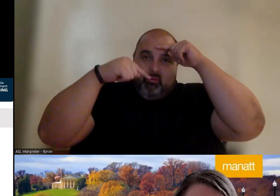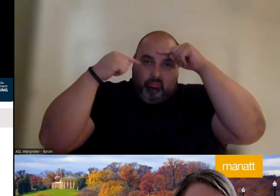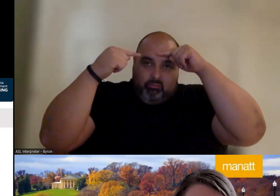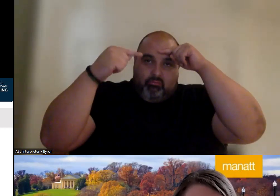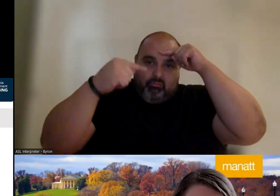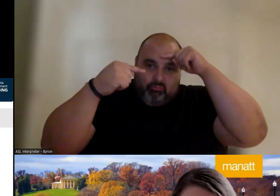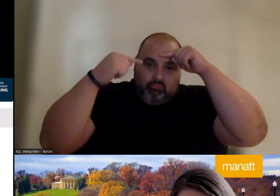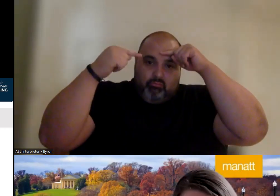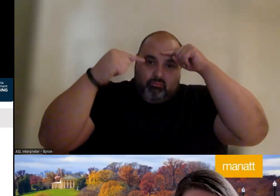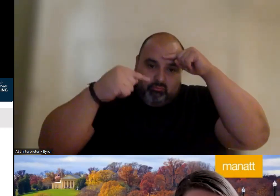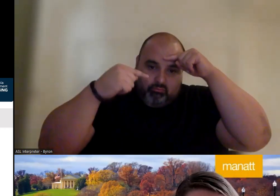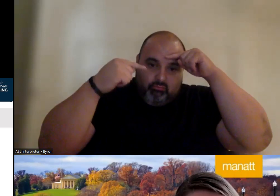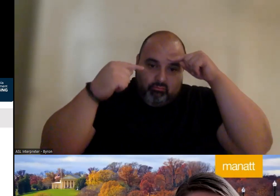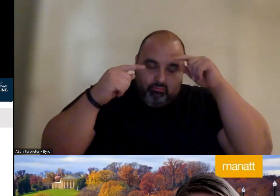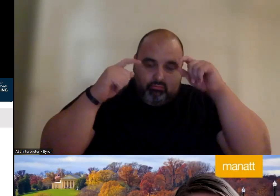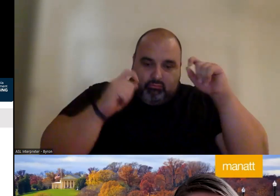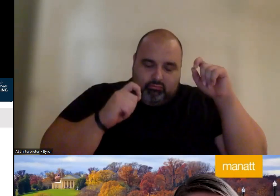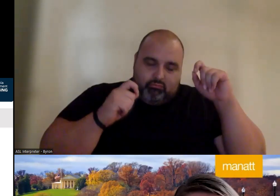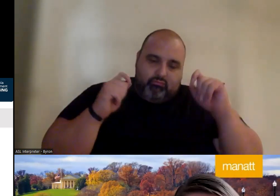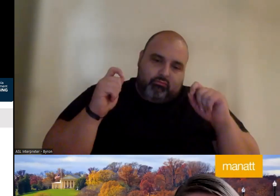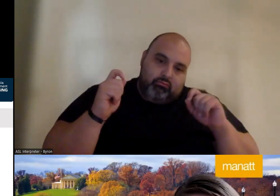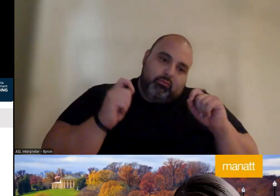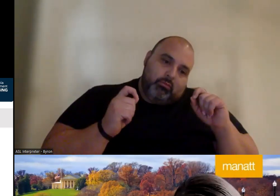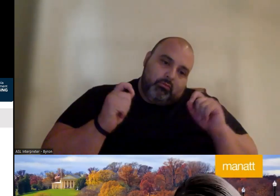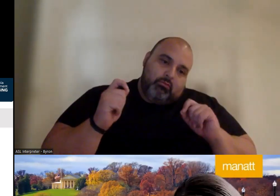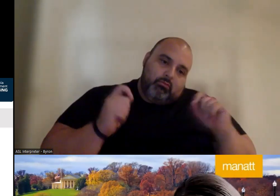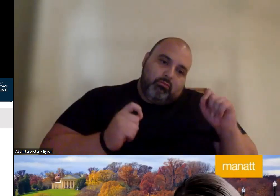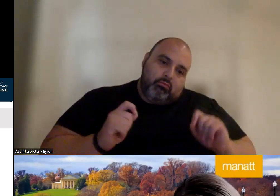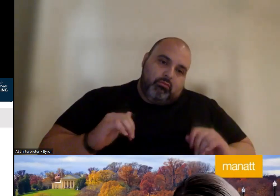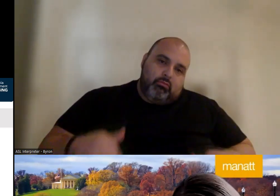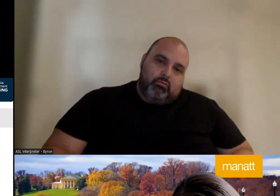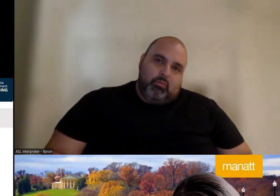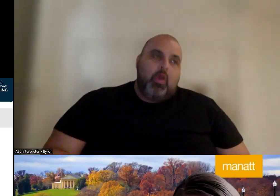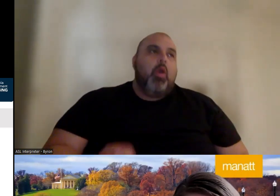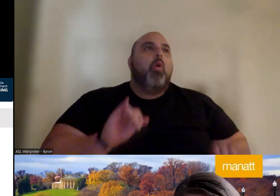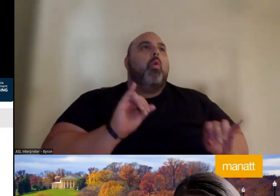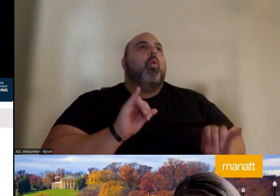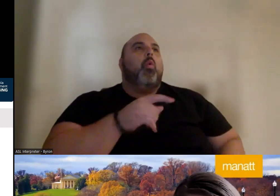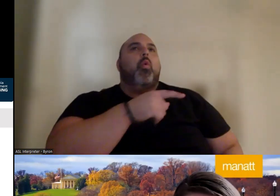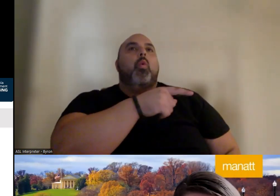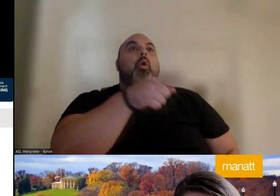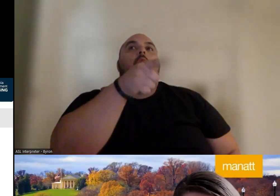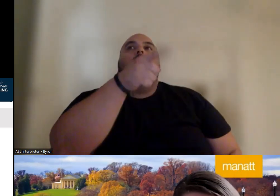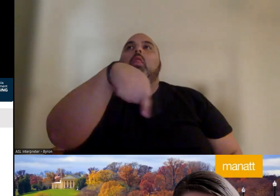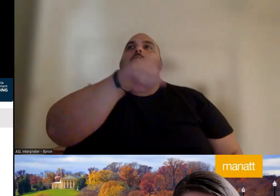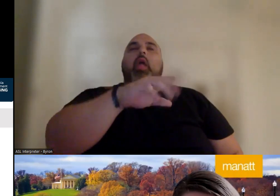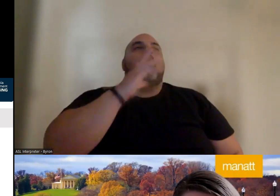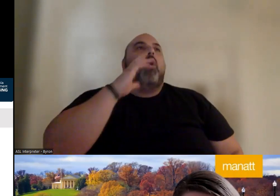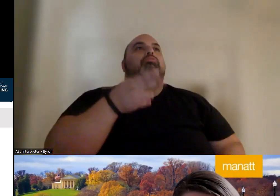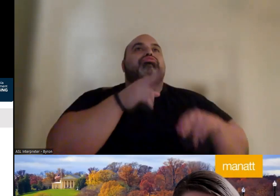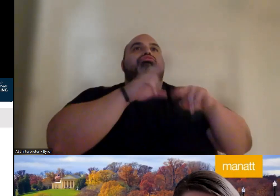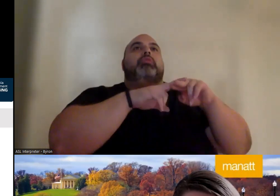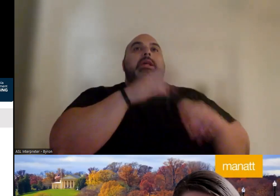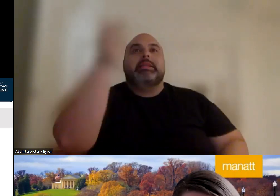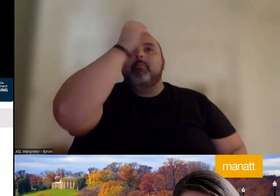and visuospatial capabilities. And it found an increase in the risk of dementia. So that study is linked